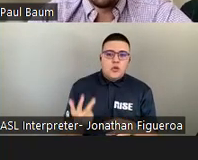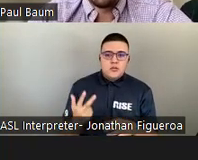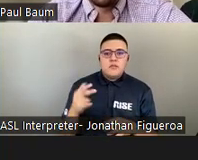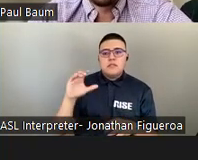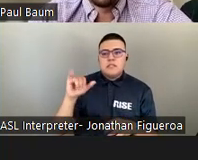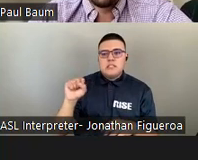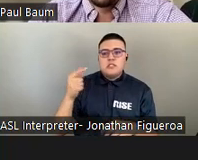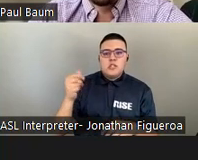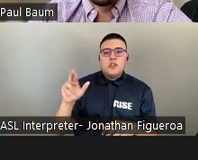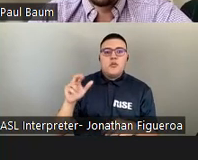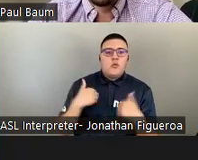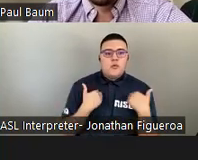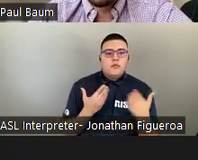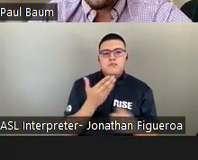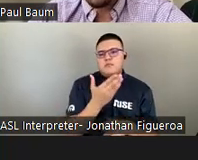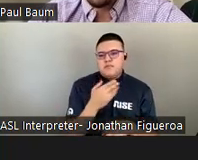number.